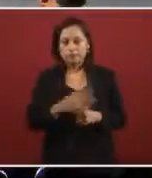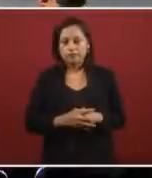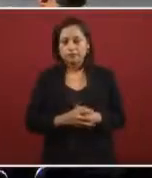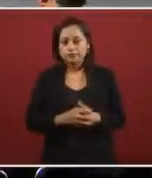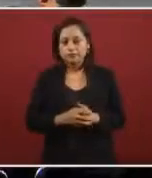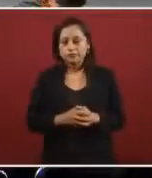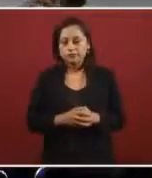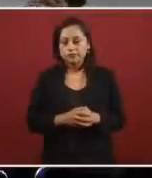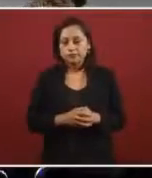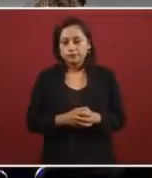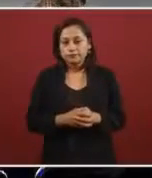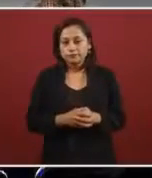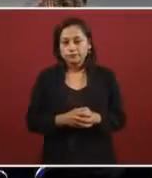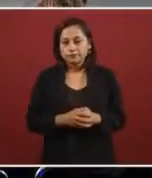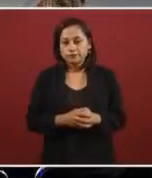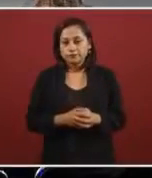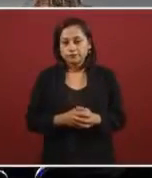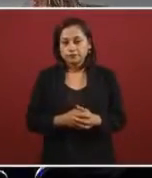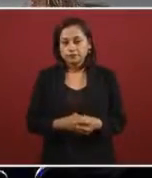554